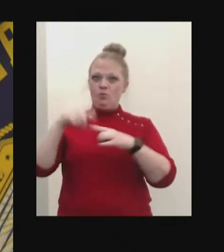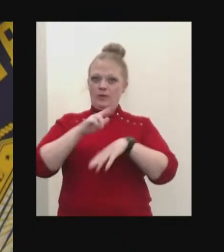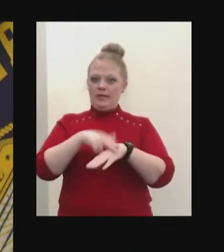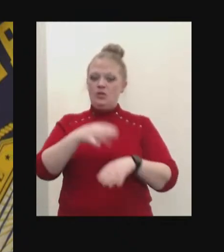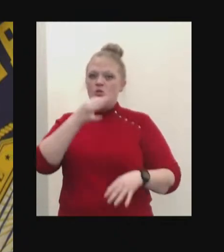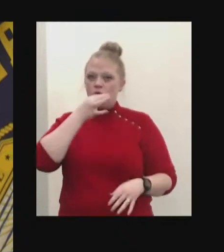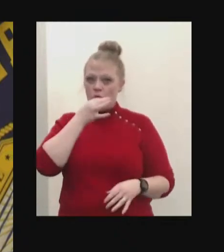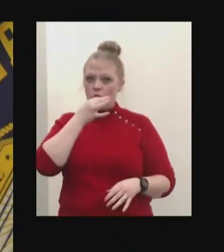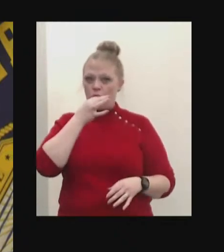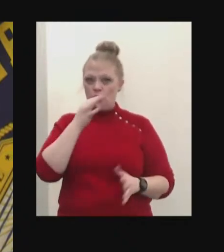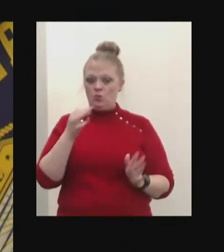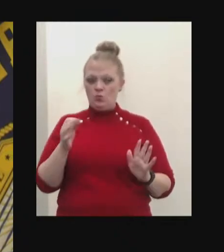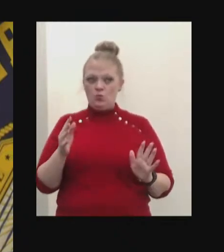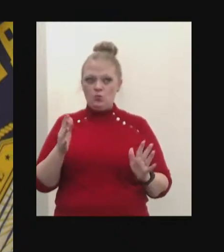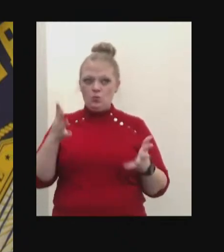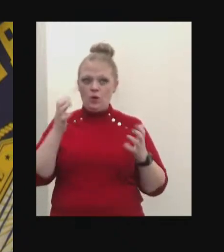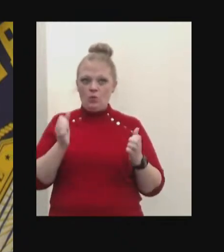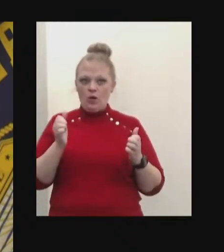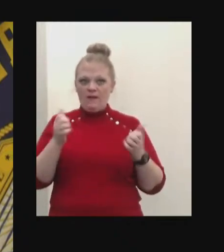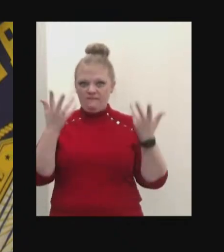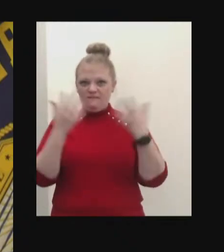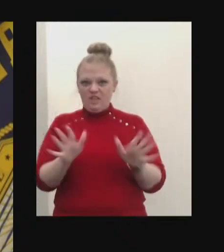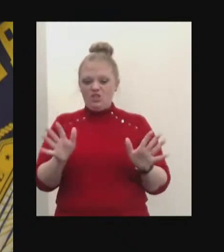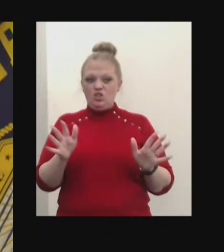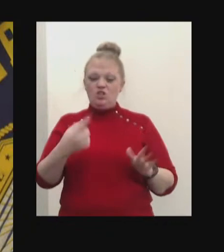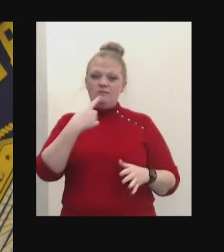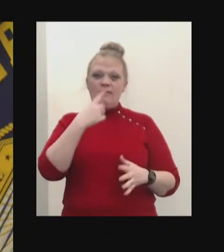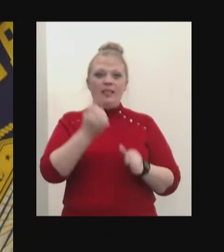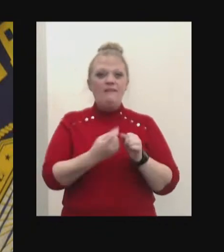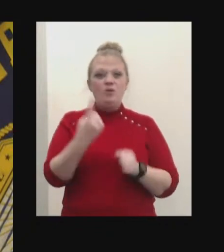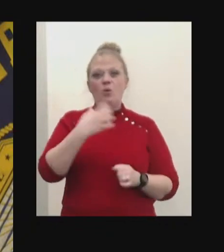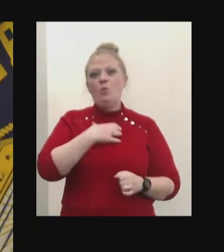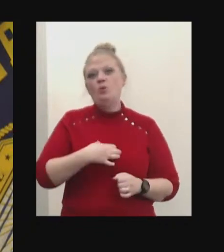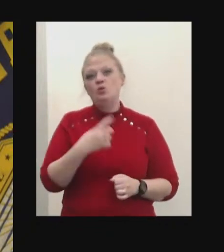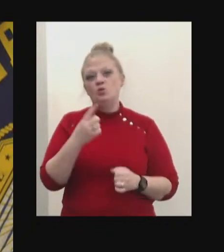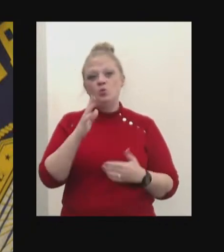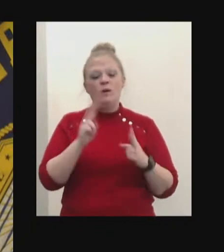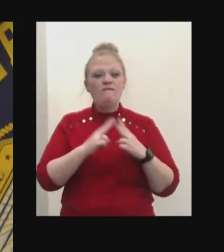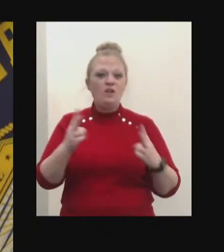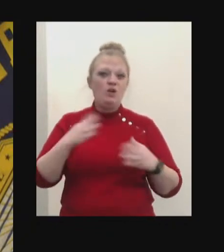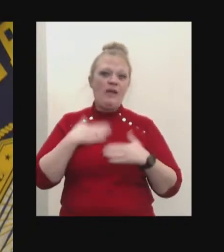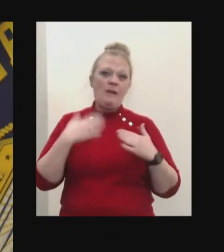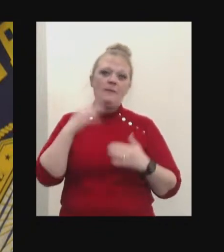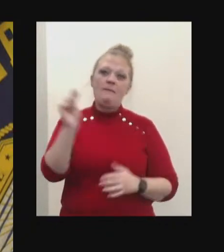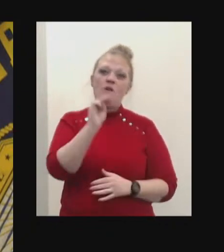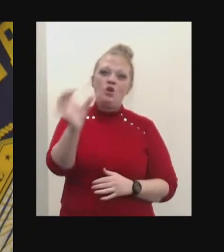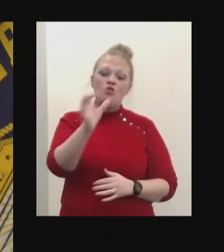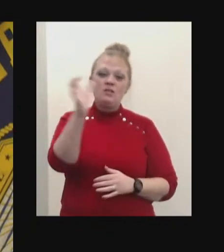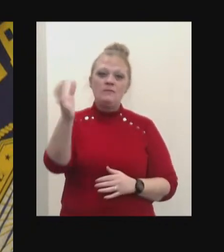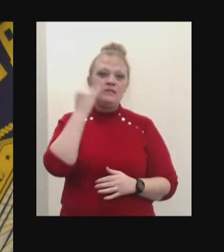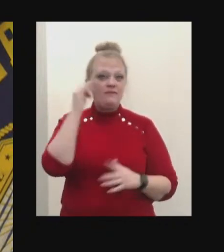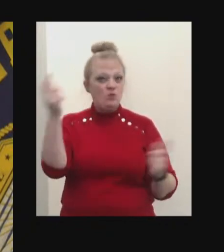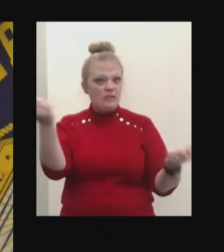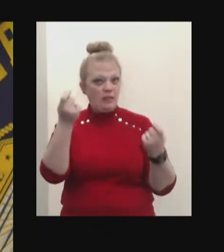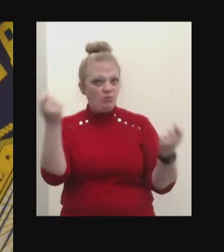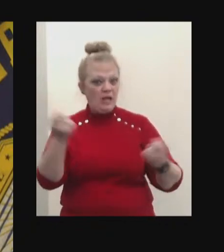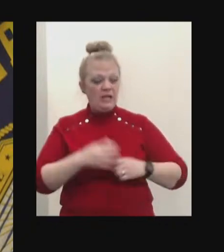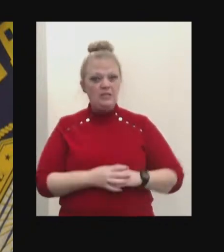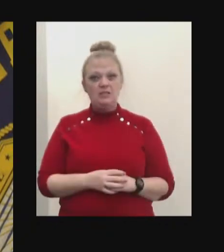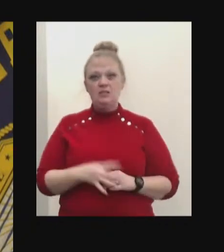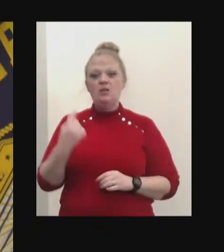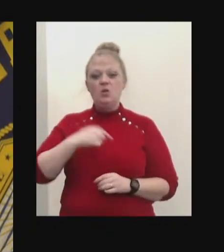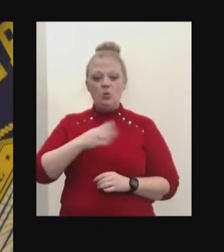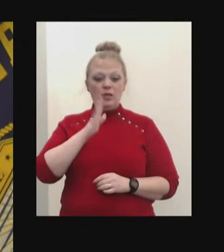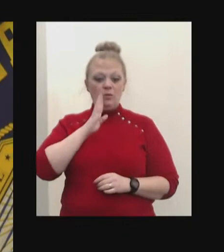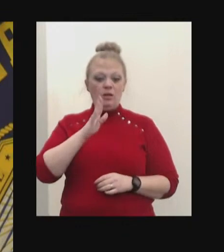to get off and wish everyone in the meantime a very happy and Merry Christmas to those who celebrate. We will, of